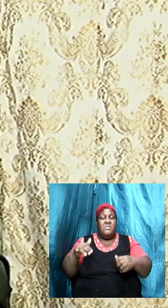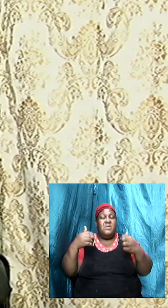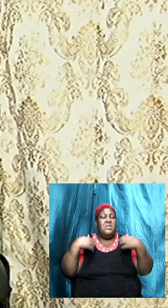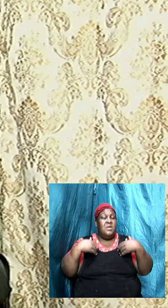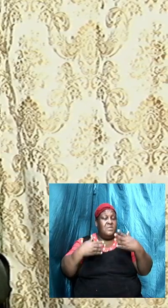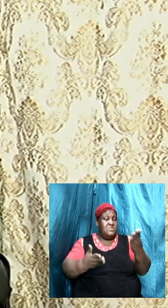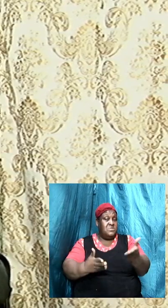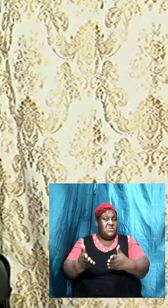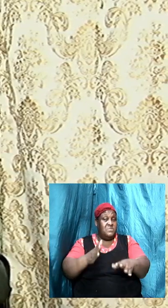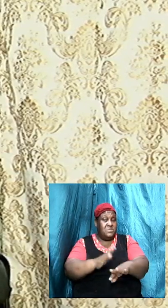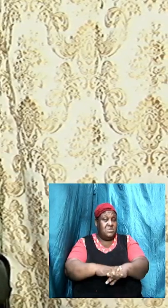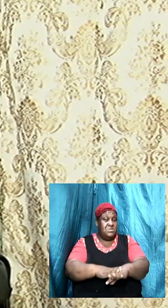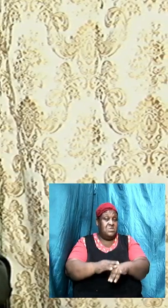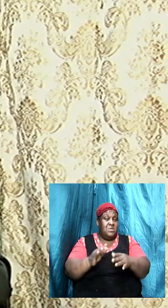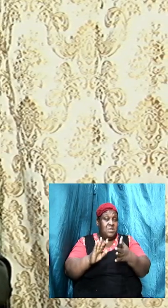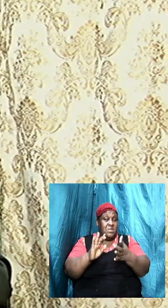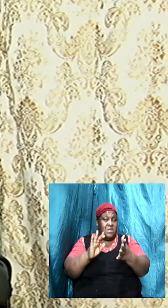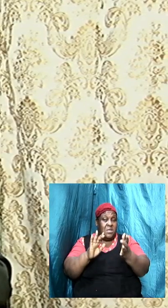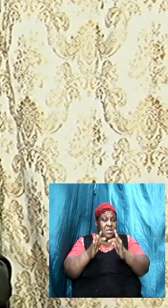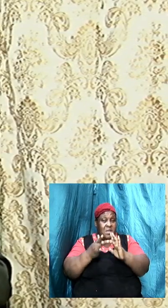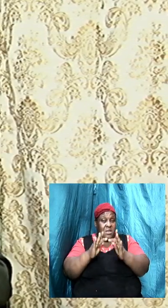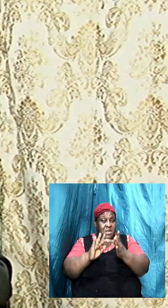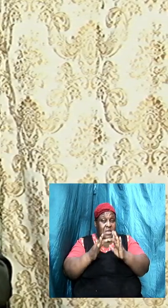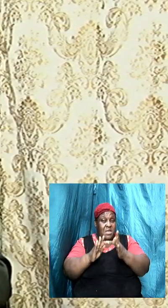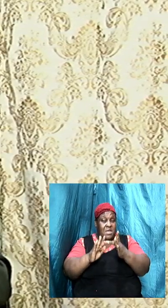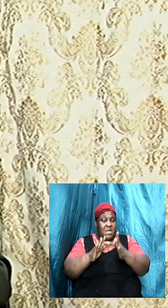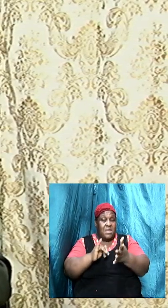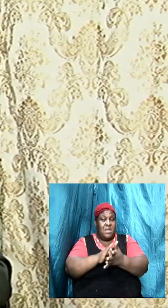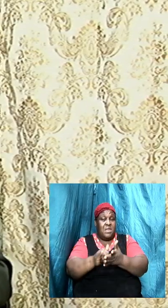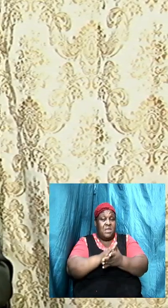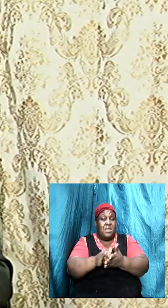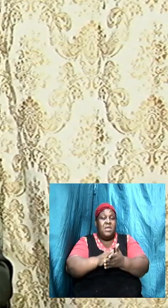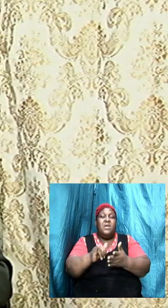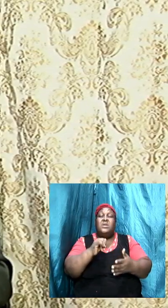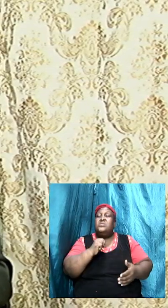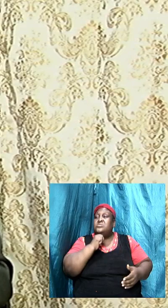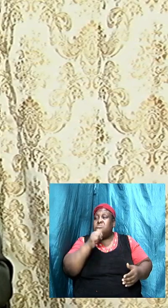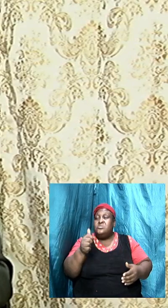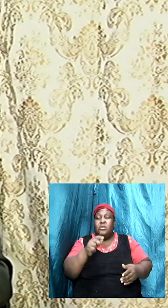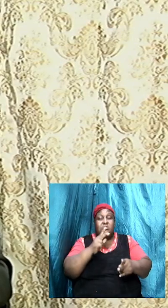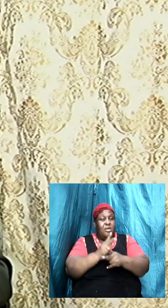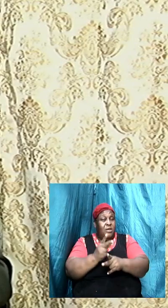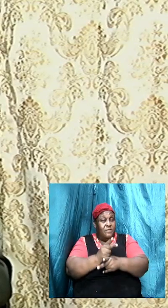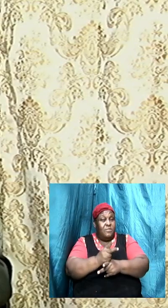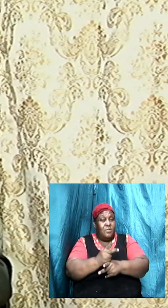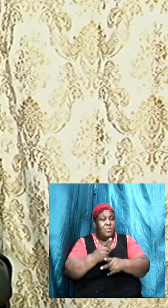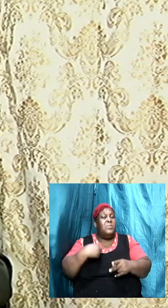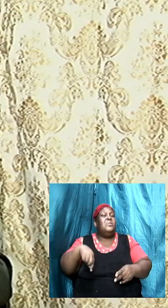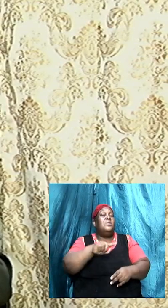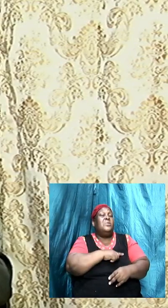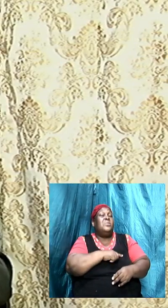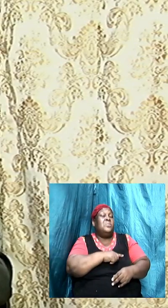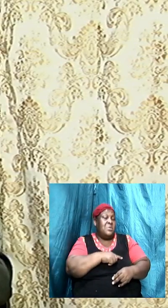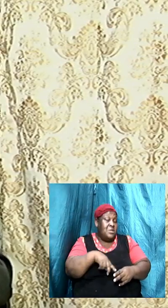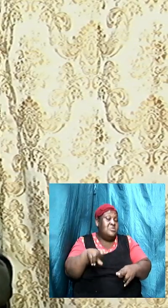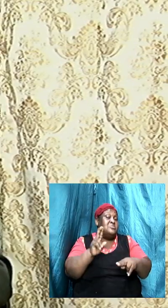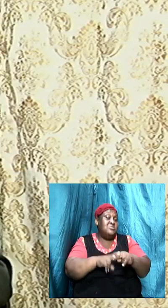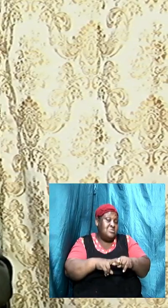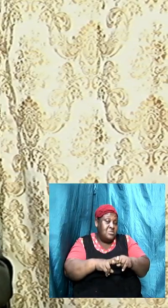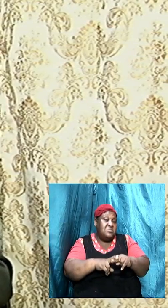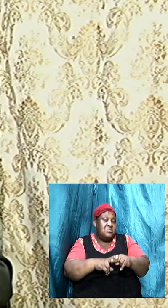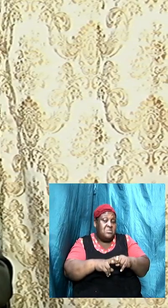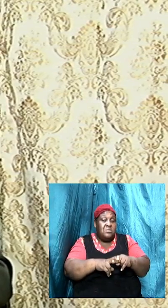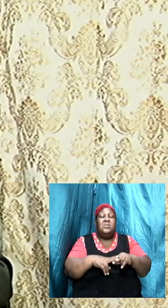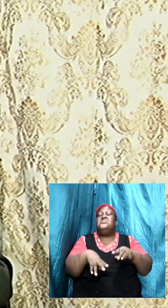And if we are not careful, we will sit and we will absorb